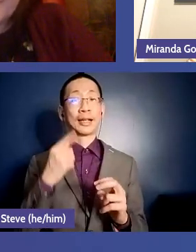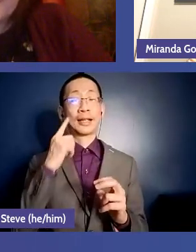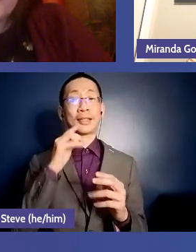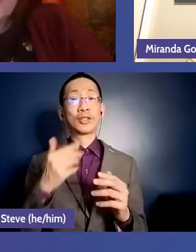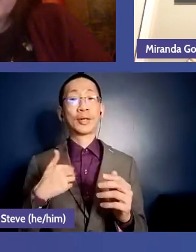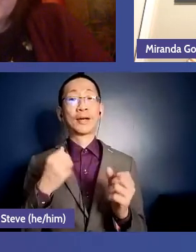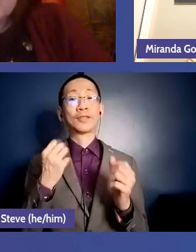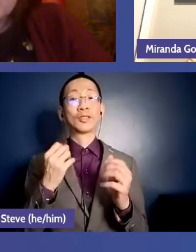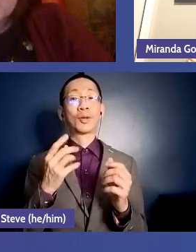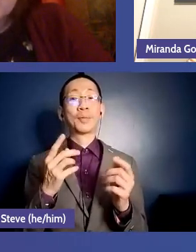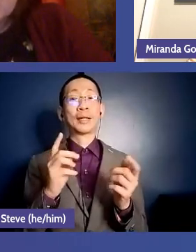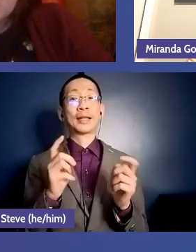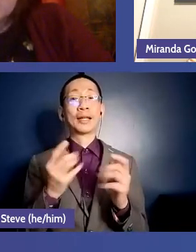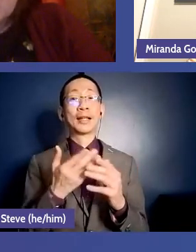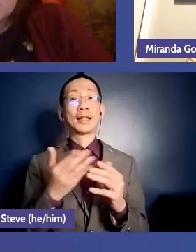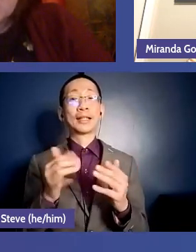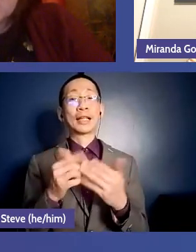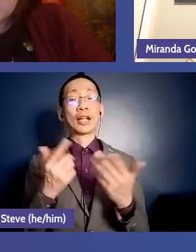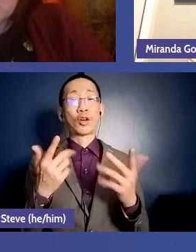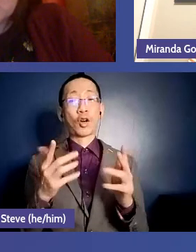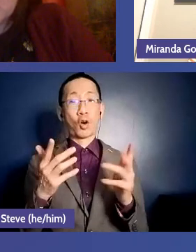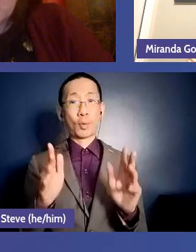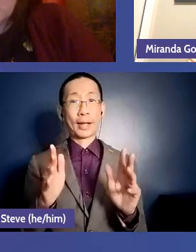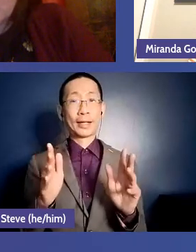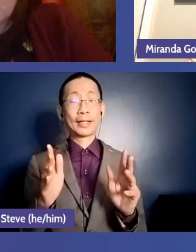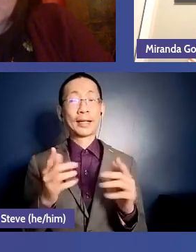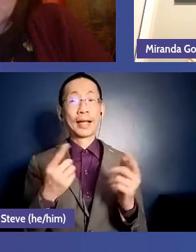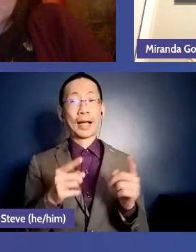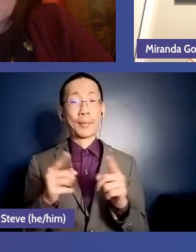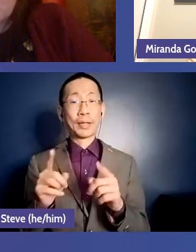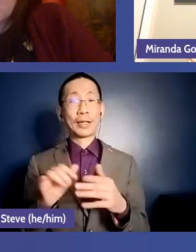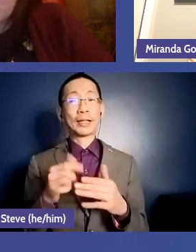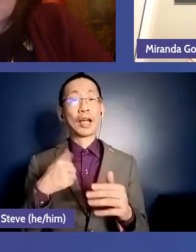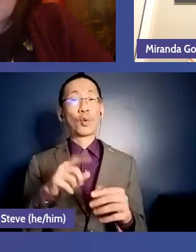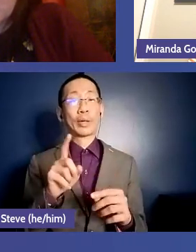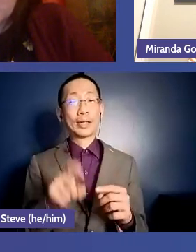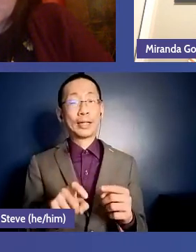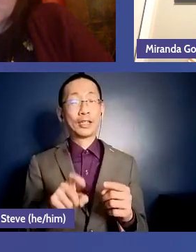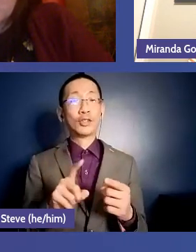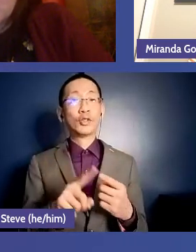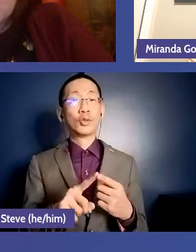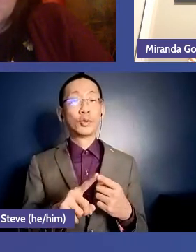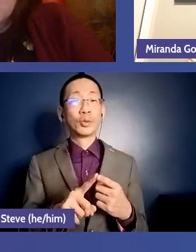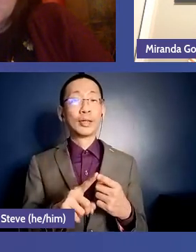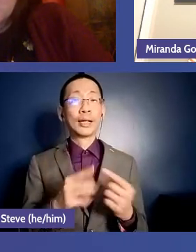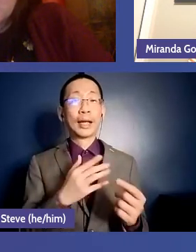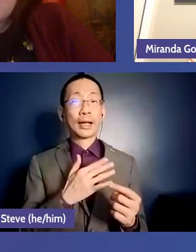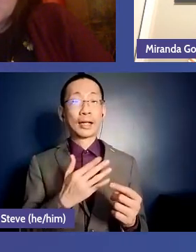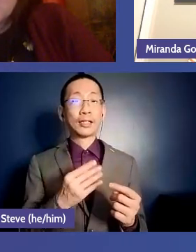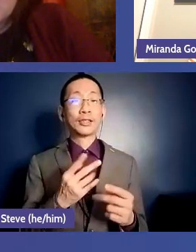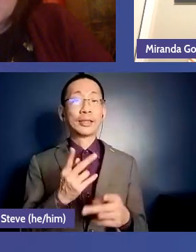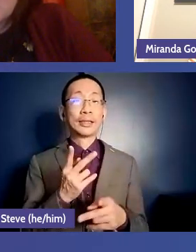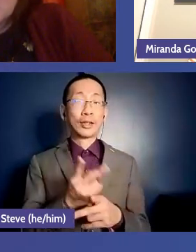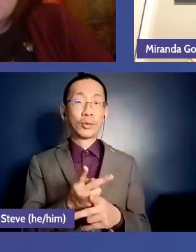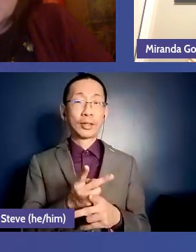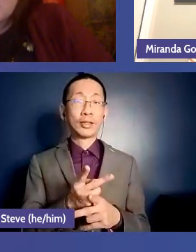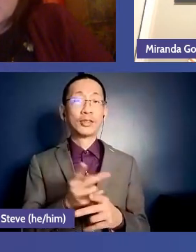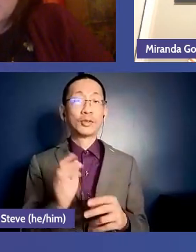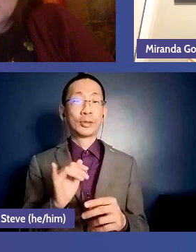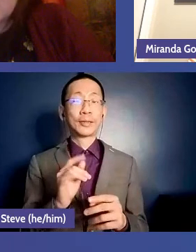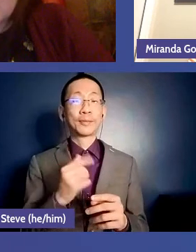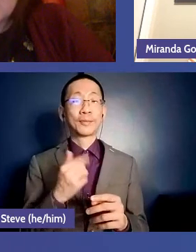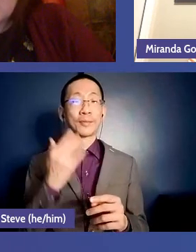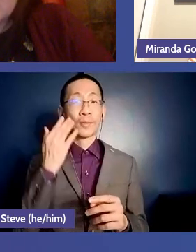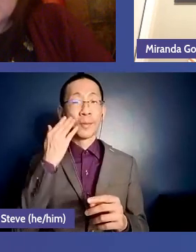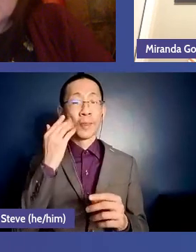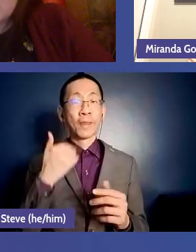many revolutionary things that are already happening that we need to acknowledge and hold on to, right? Like, I know that